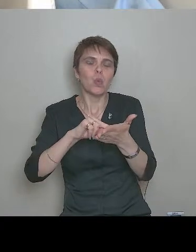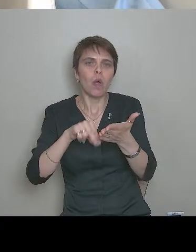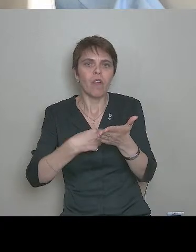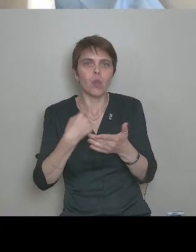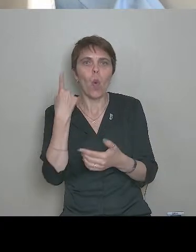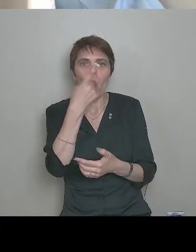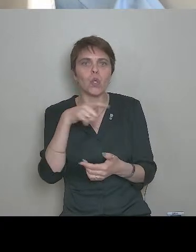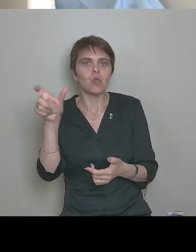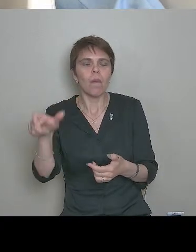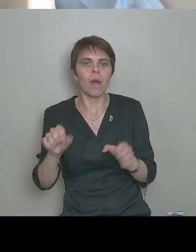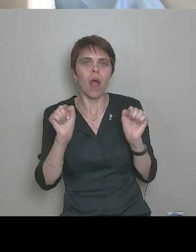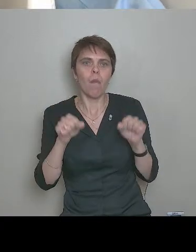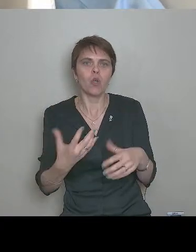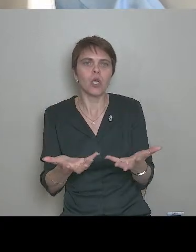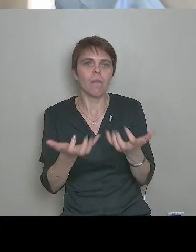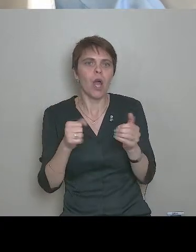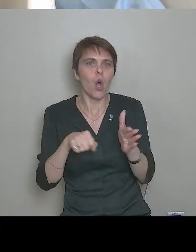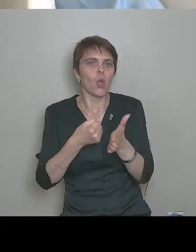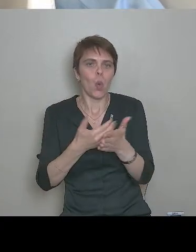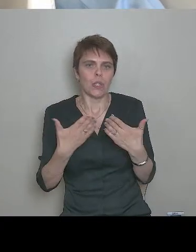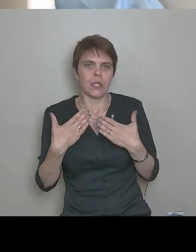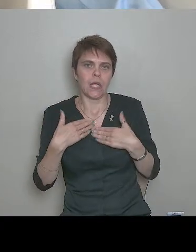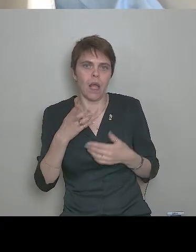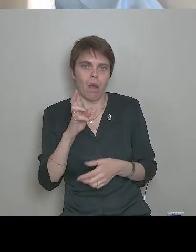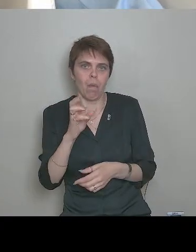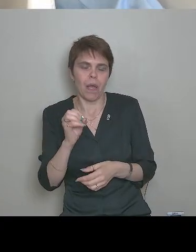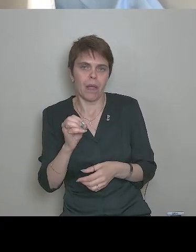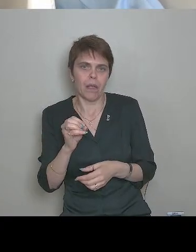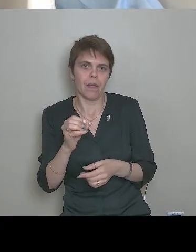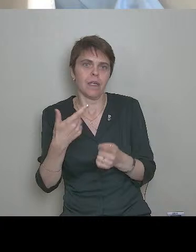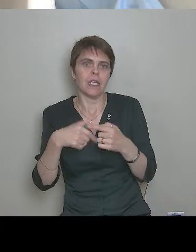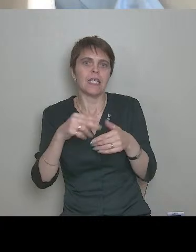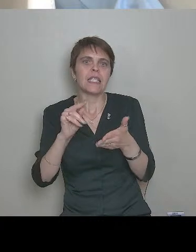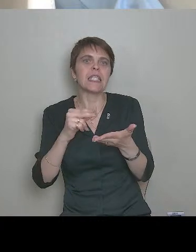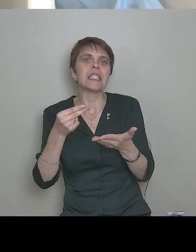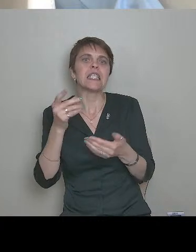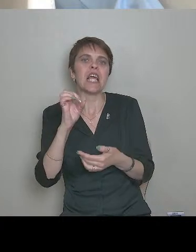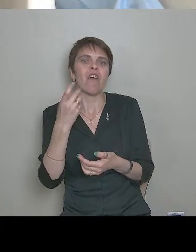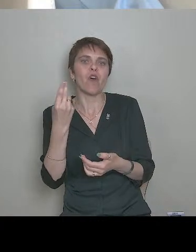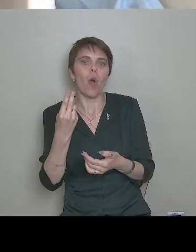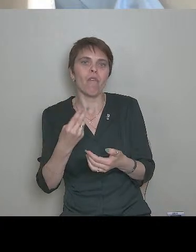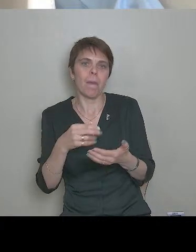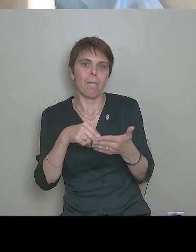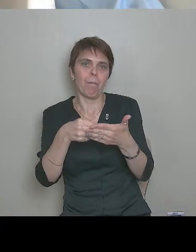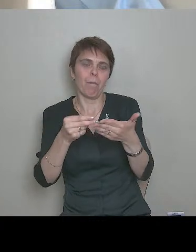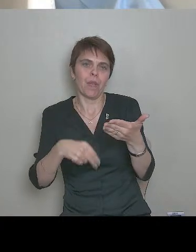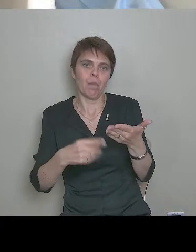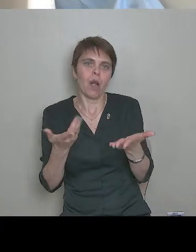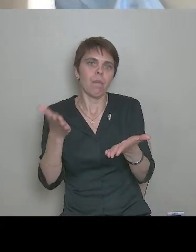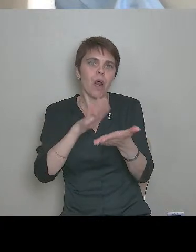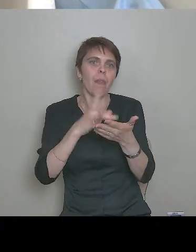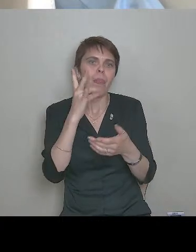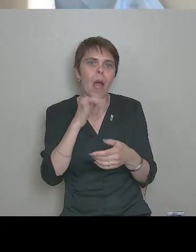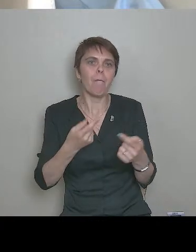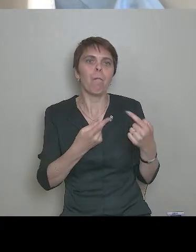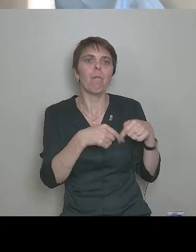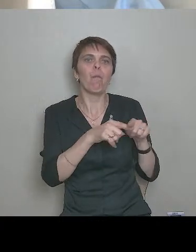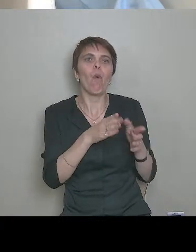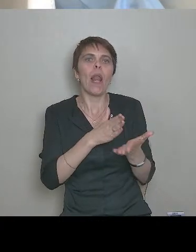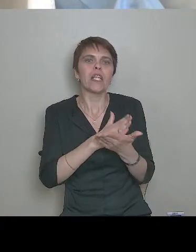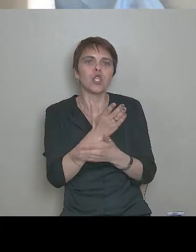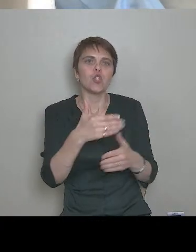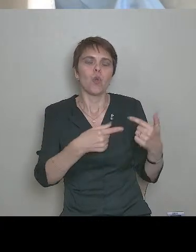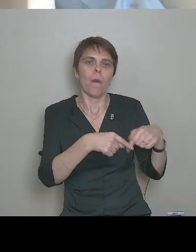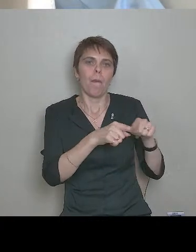such reference could be obtained by the individual in accordance with a digital signature, and the